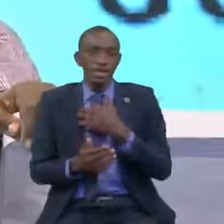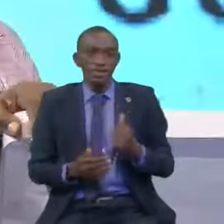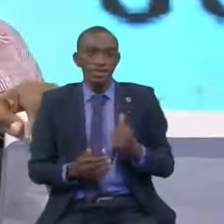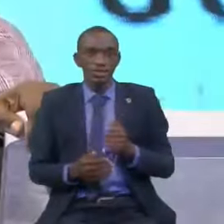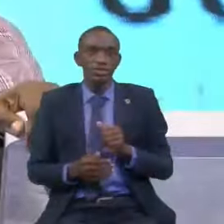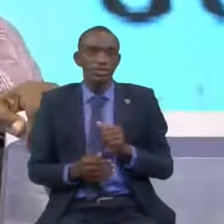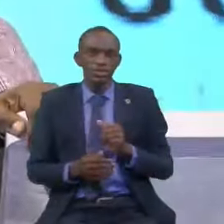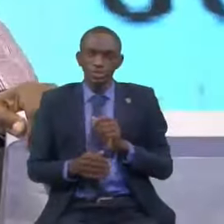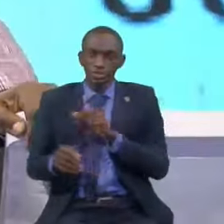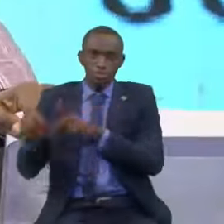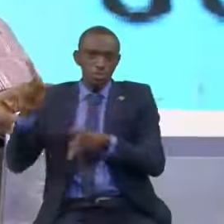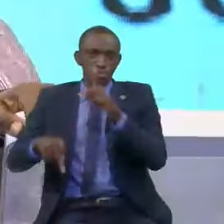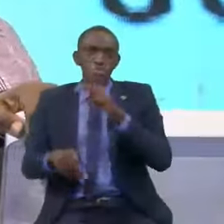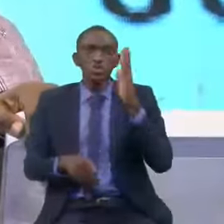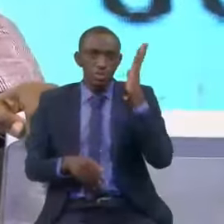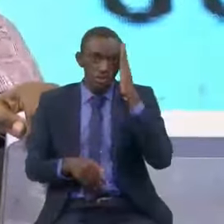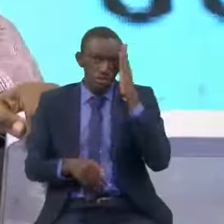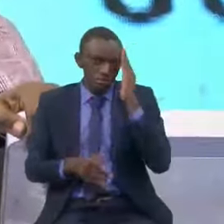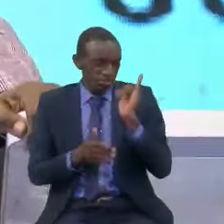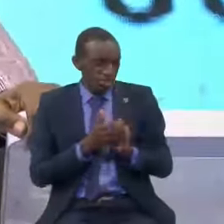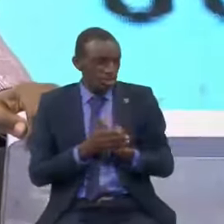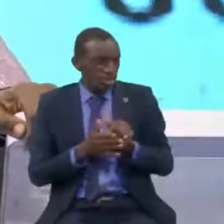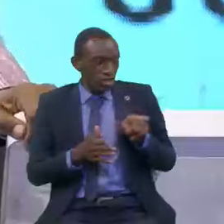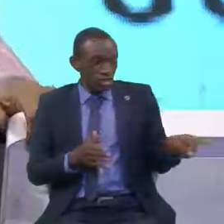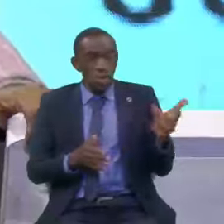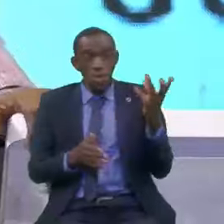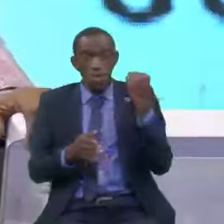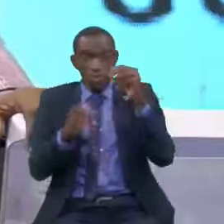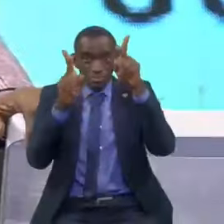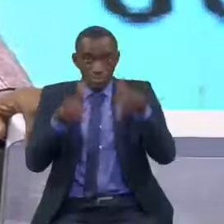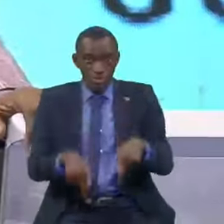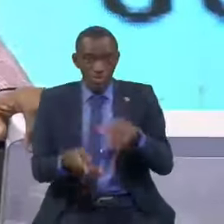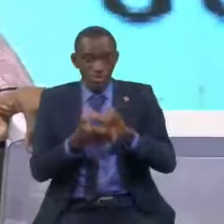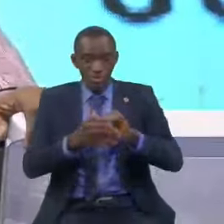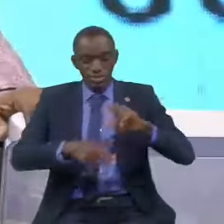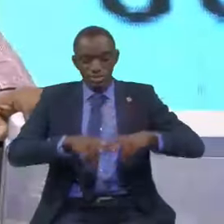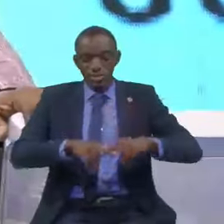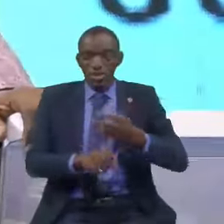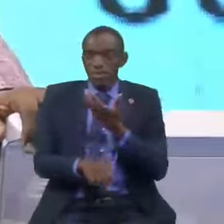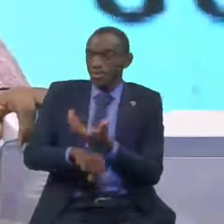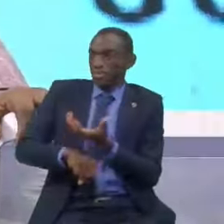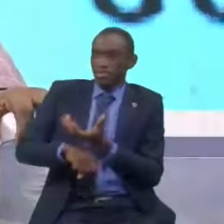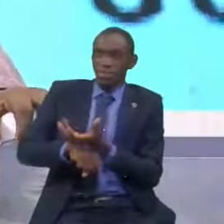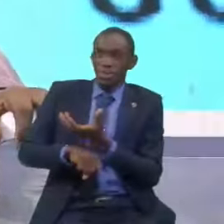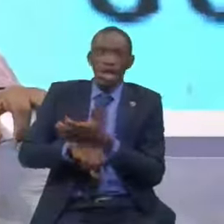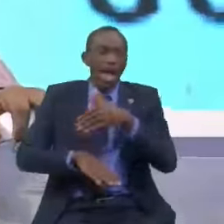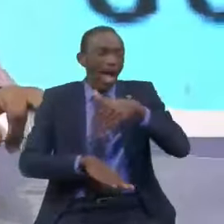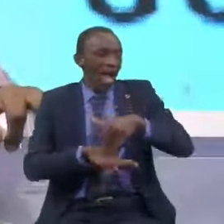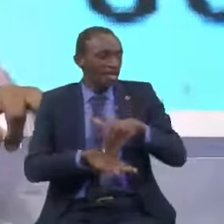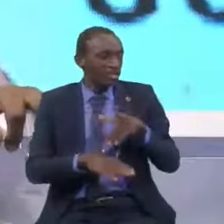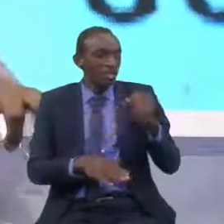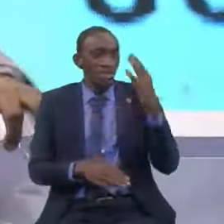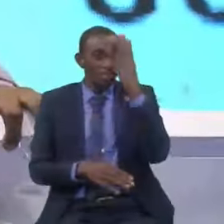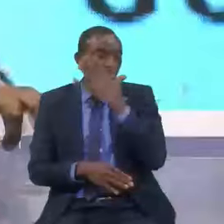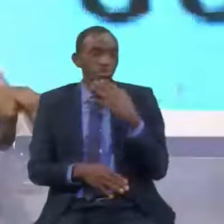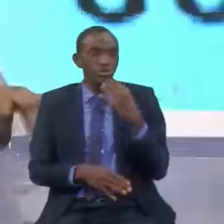he which searched for arms at the beautiful gate of the